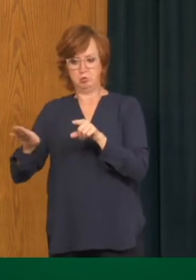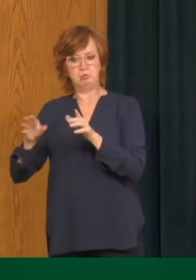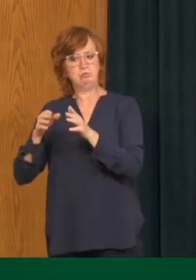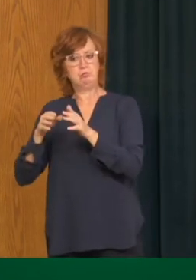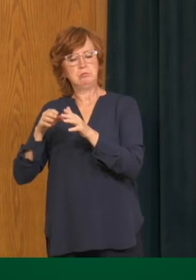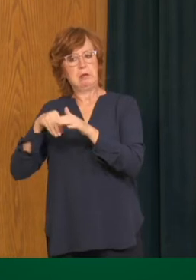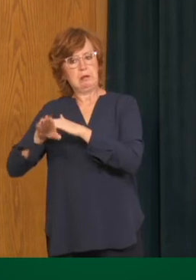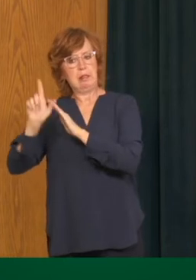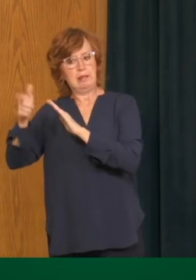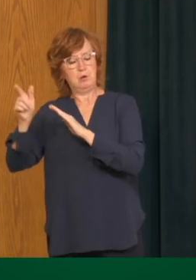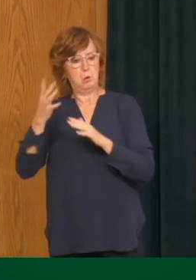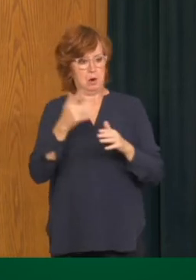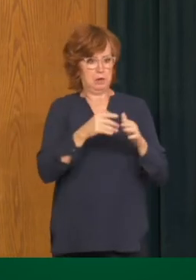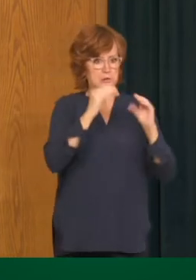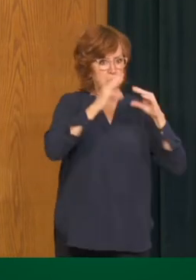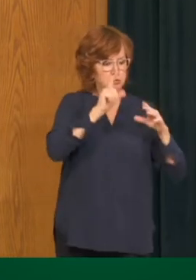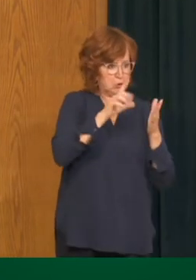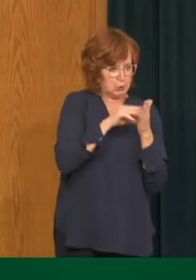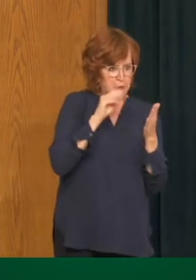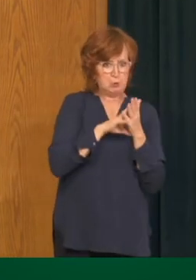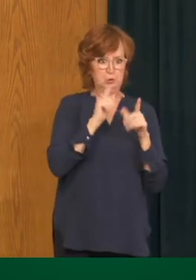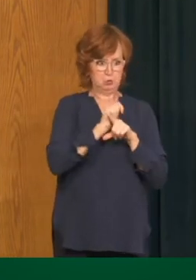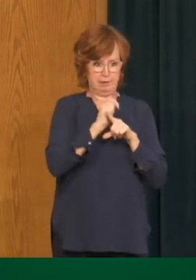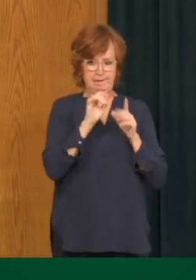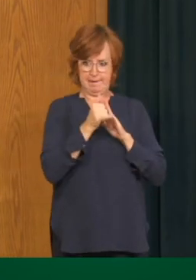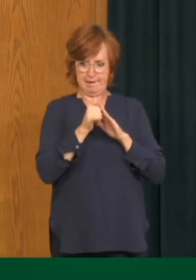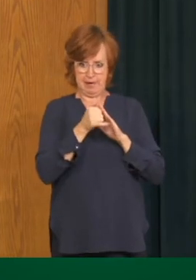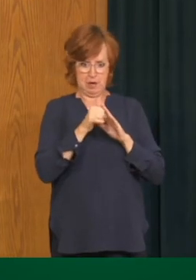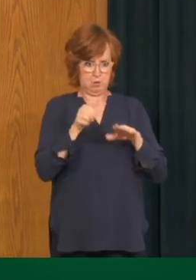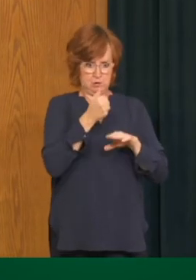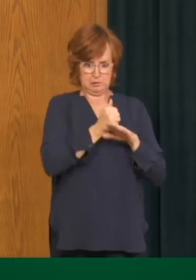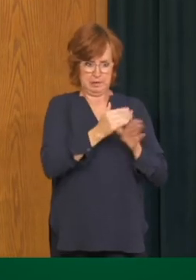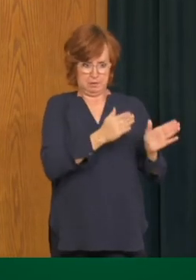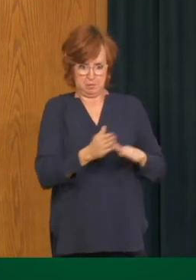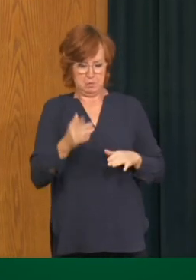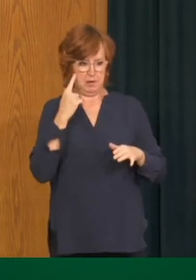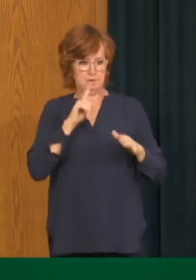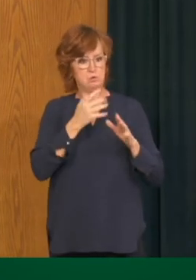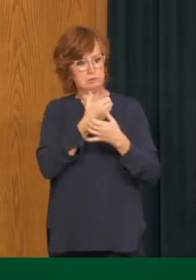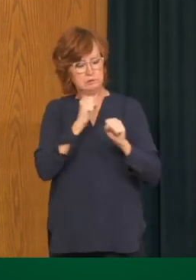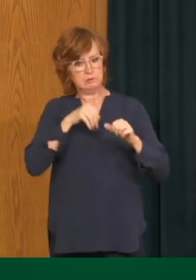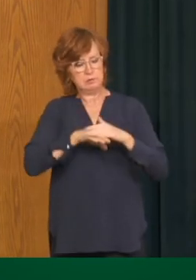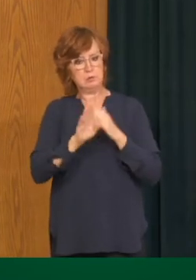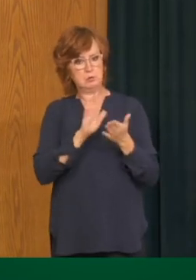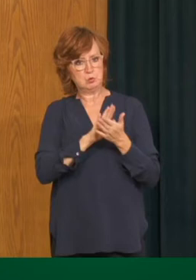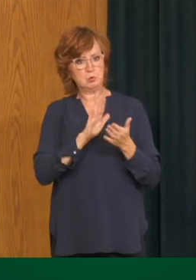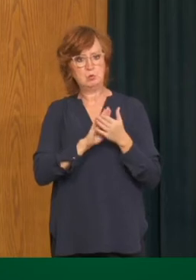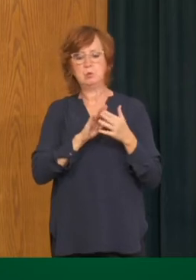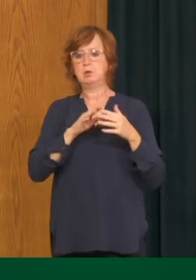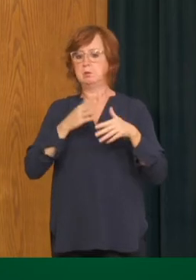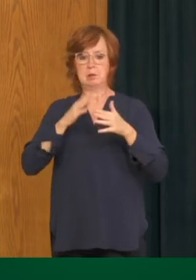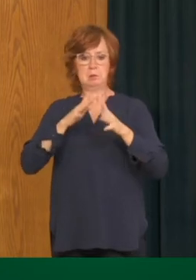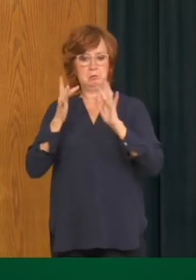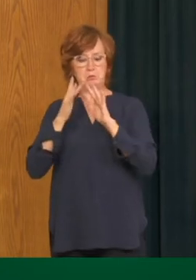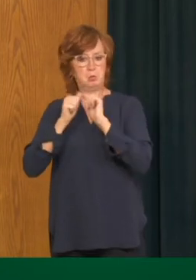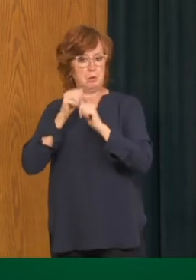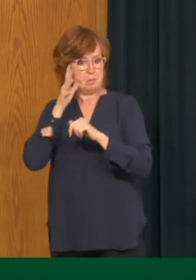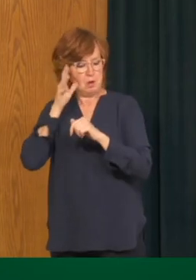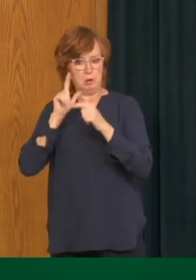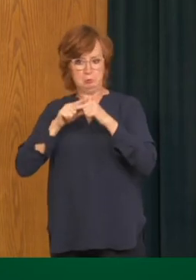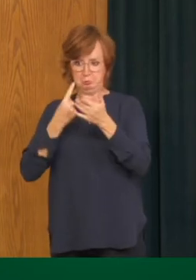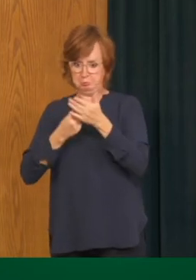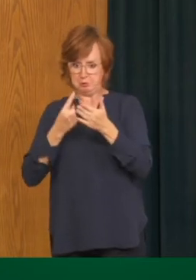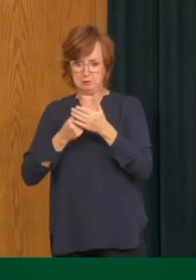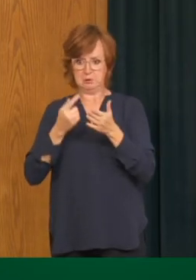properly, and in some cases hold virtual meetings with parents to discuss exactly what the new procedures are, so